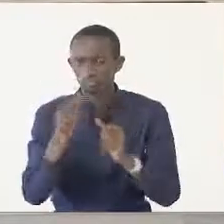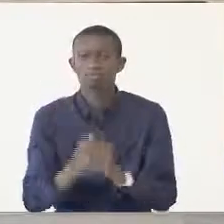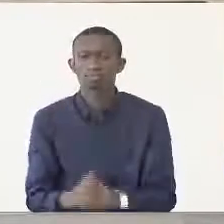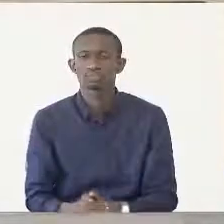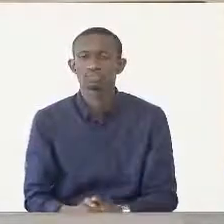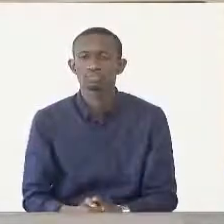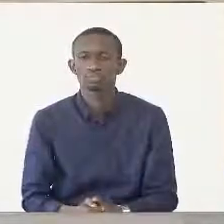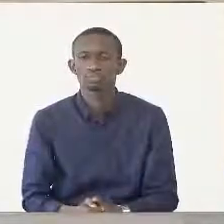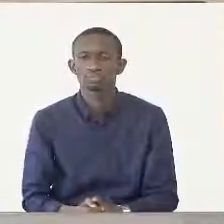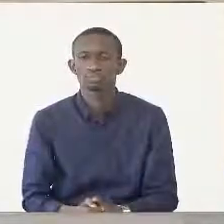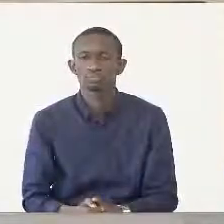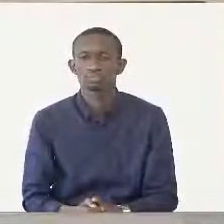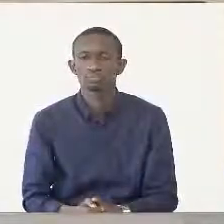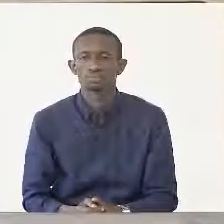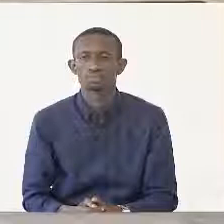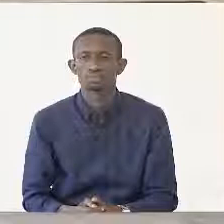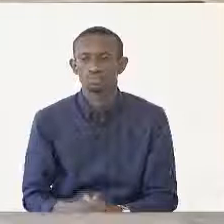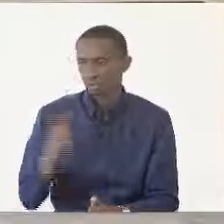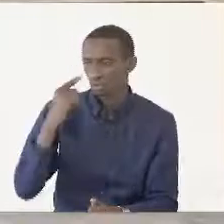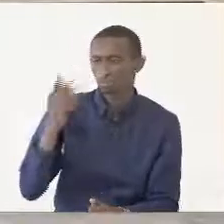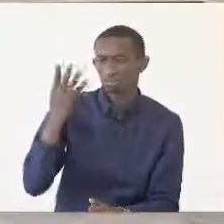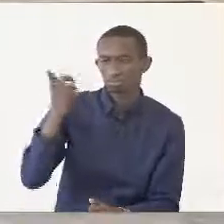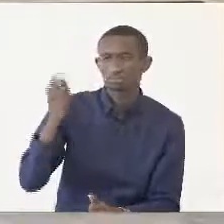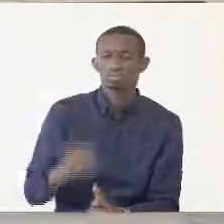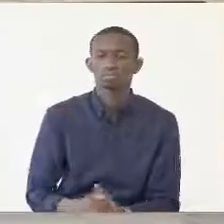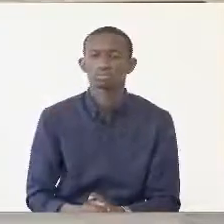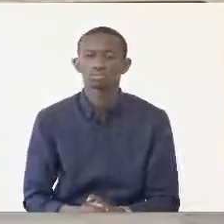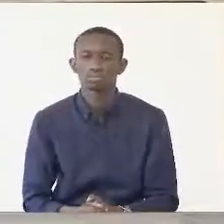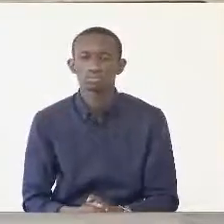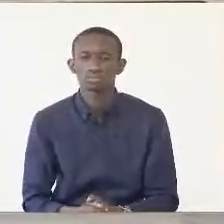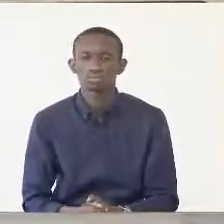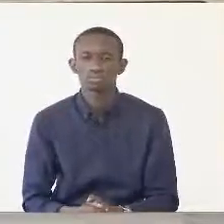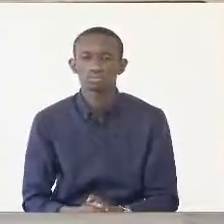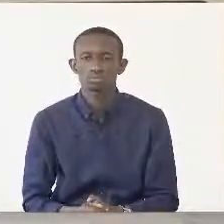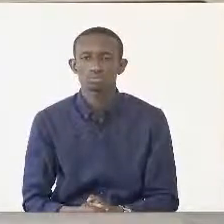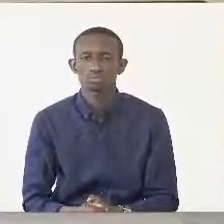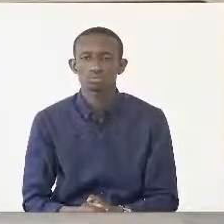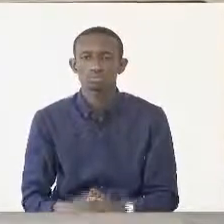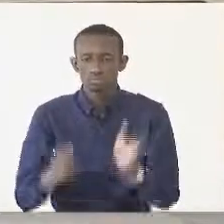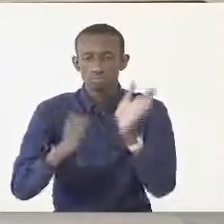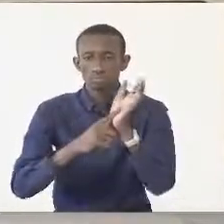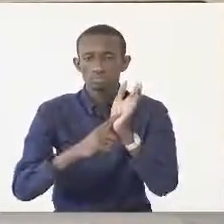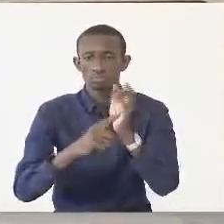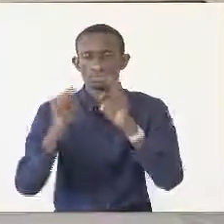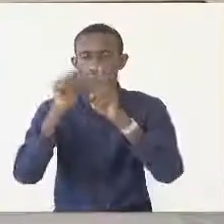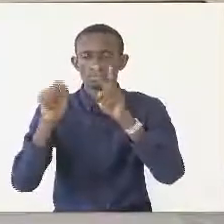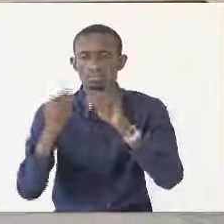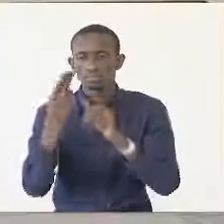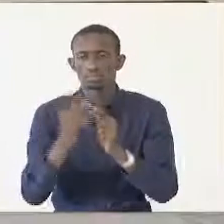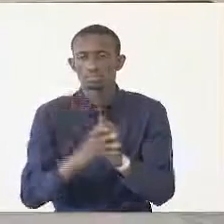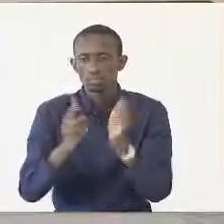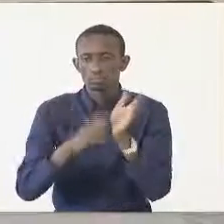find this 4 minus square root 2. This is